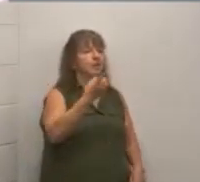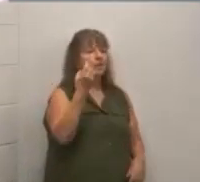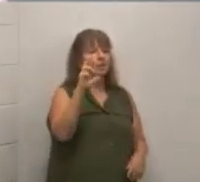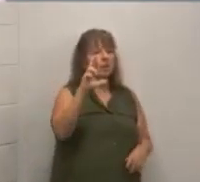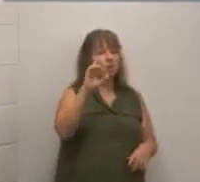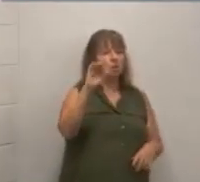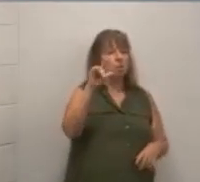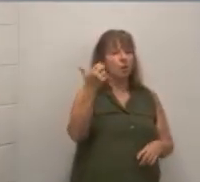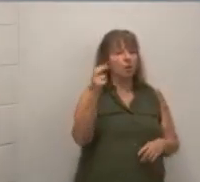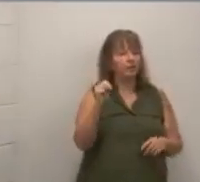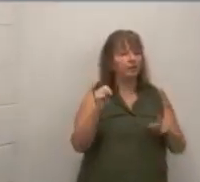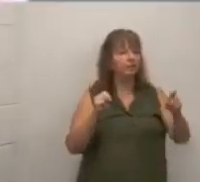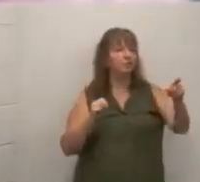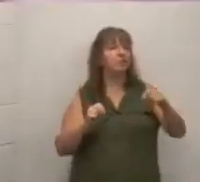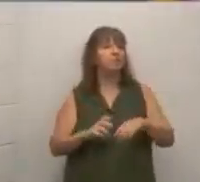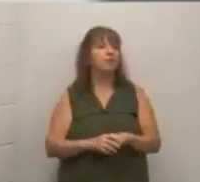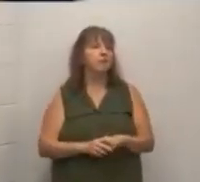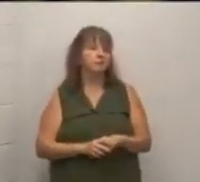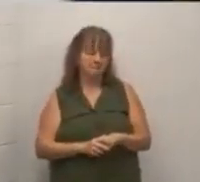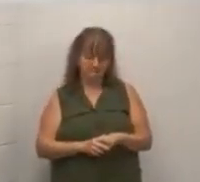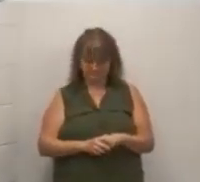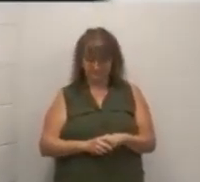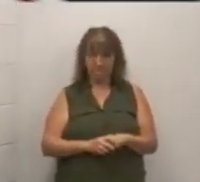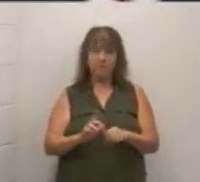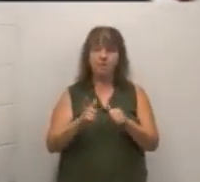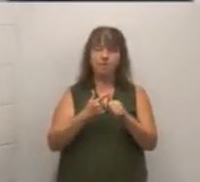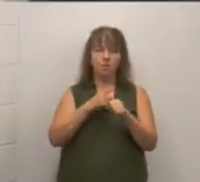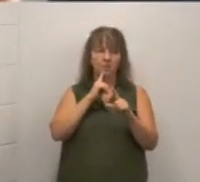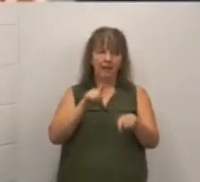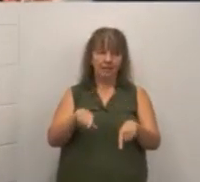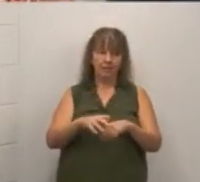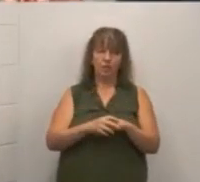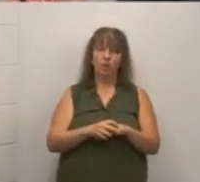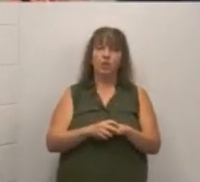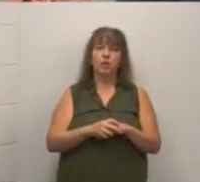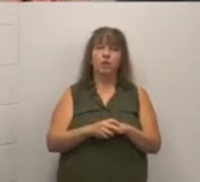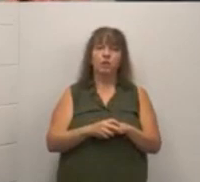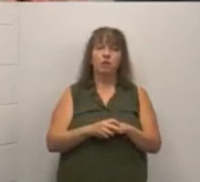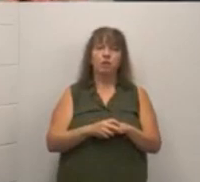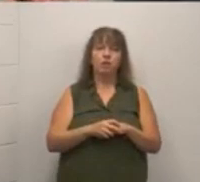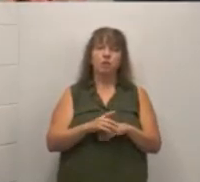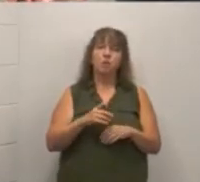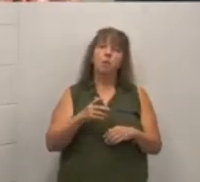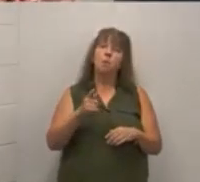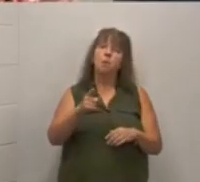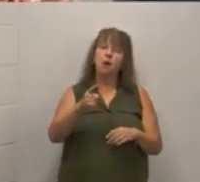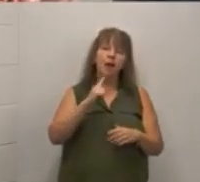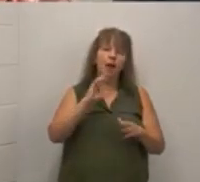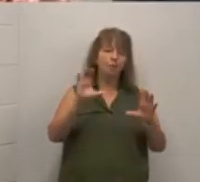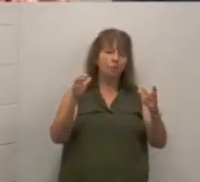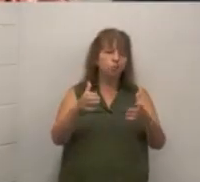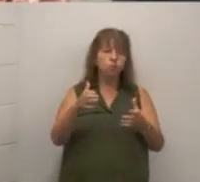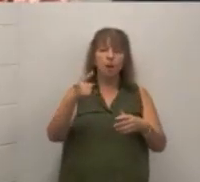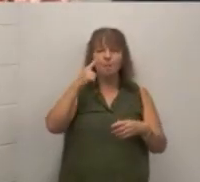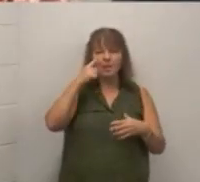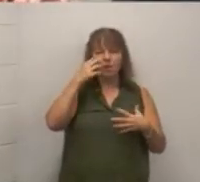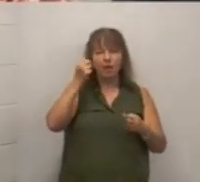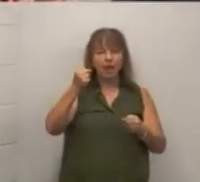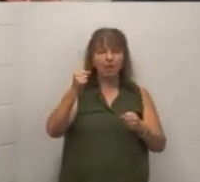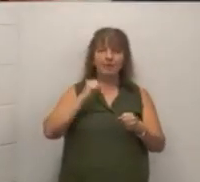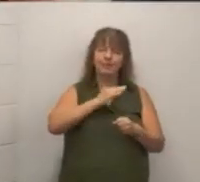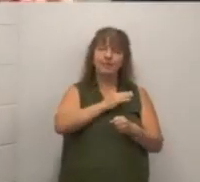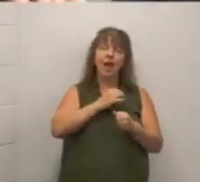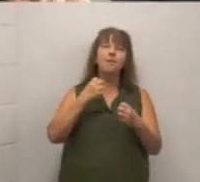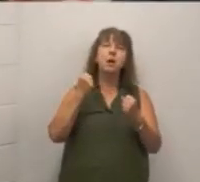half? Yes, I'll start with that first part. First, I wanted to share that we have a very strong cadre of mental health staff within the